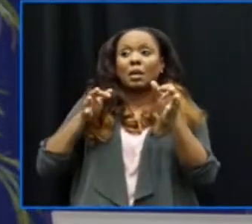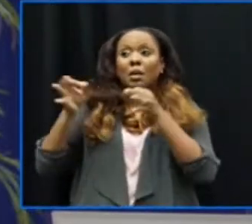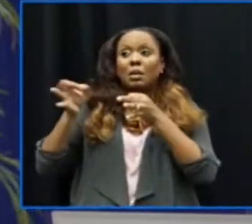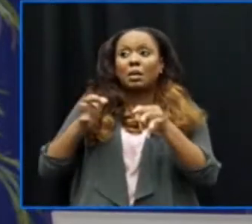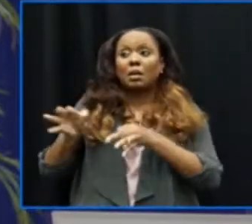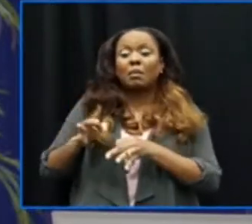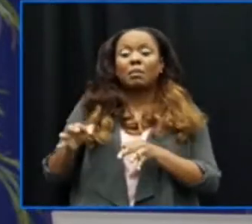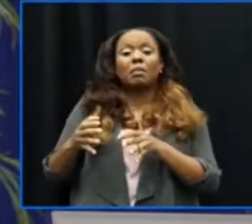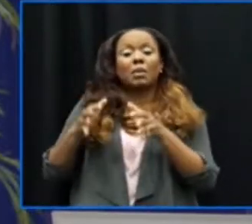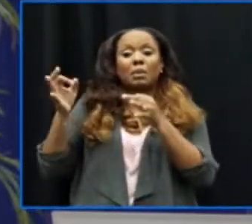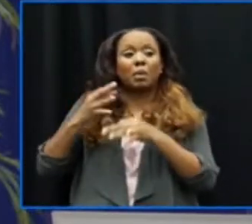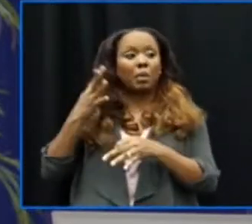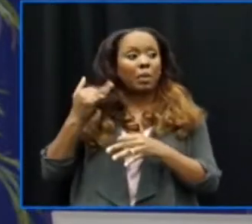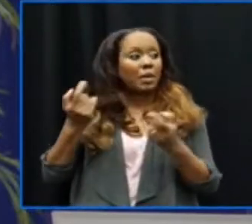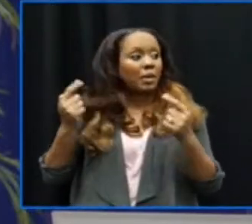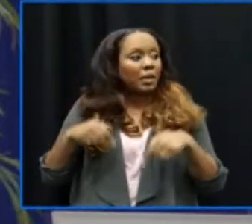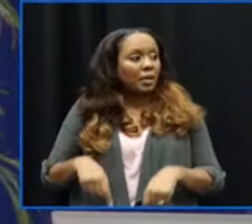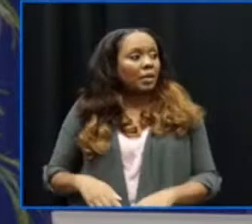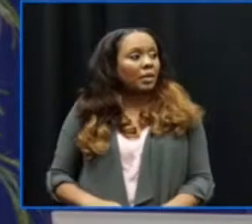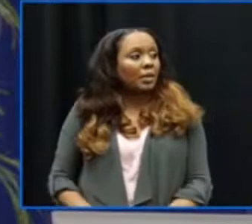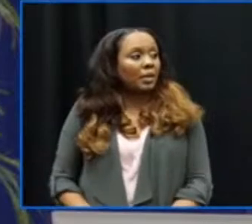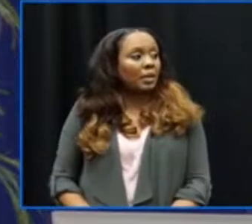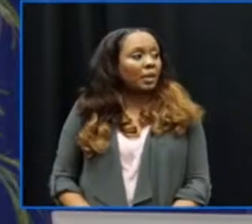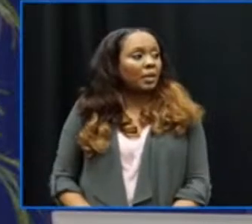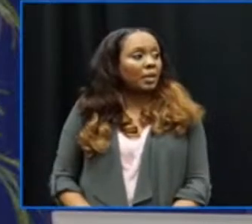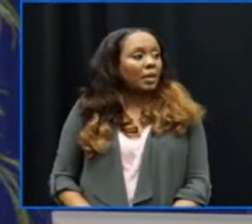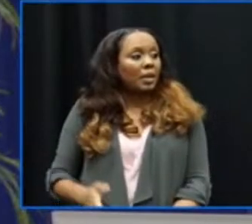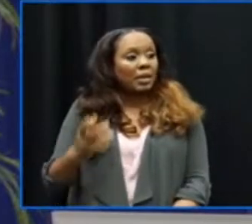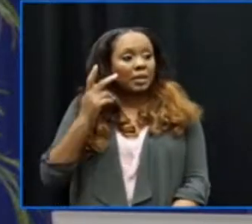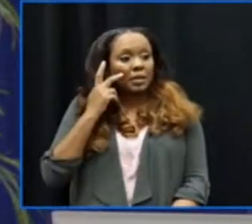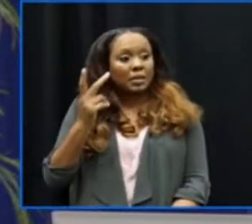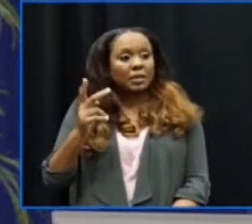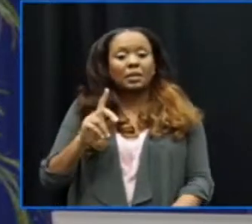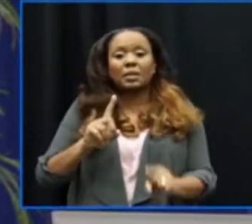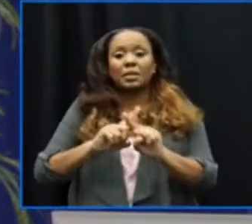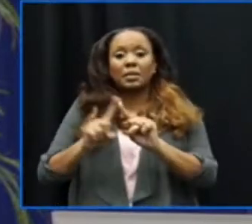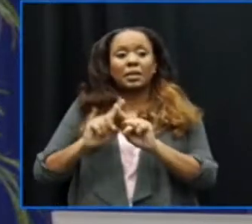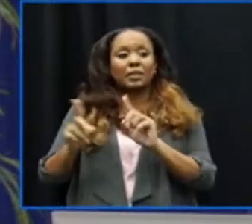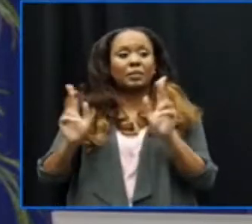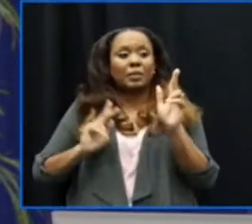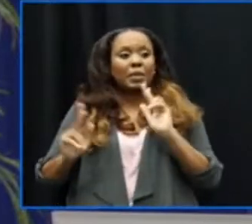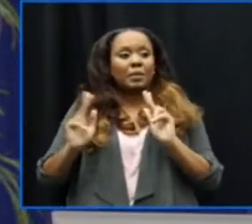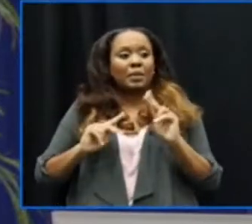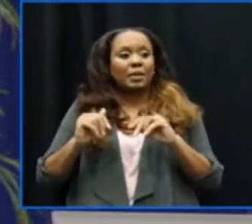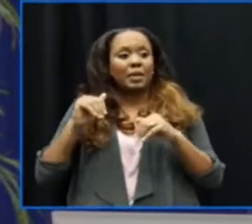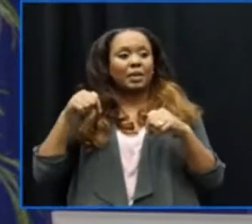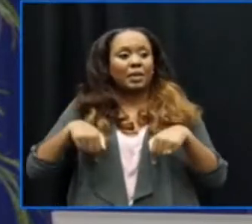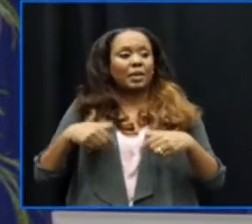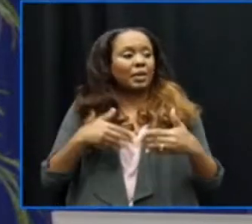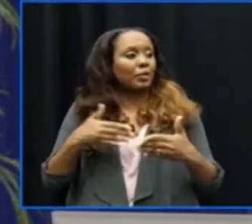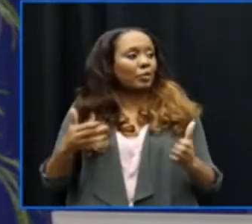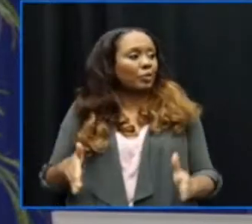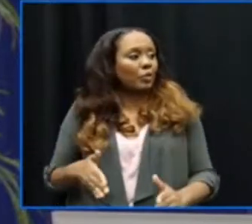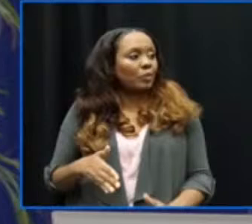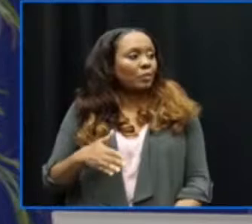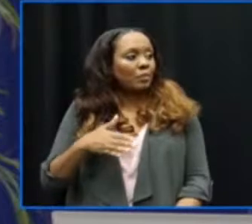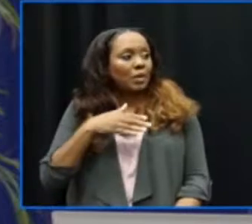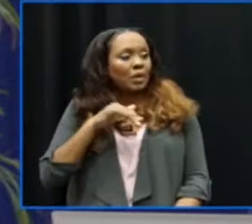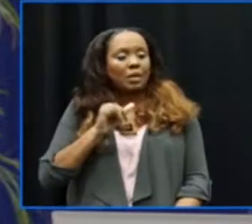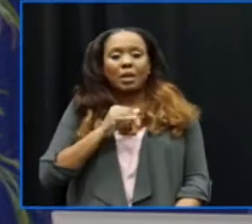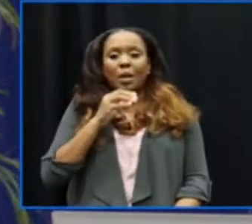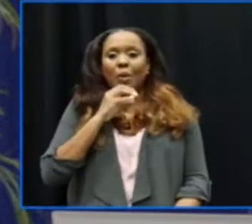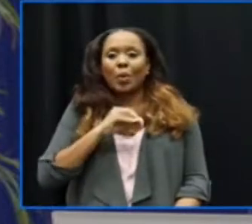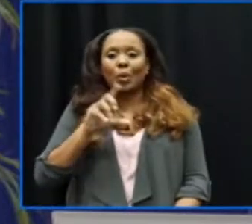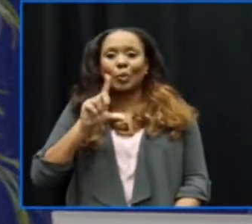we're here. So I'm going to do that again. I see we have people in the room, at least one who's under 20, and a few who go all the way up. So there were